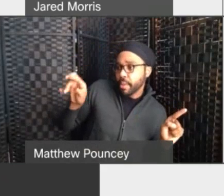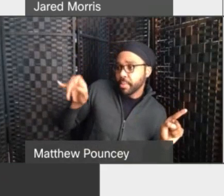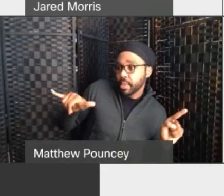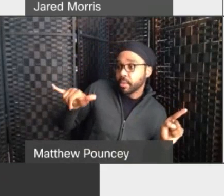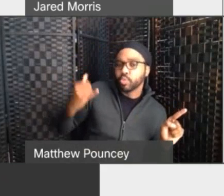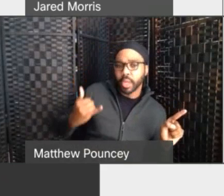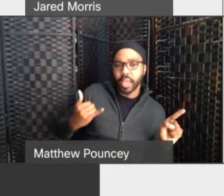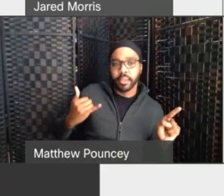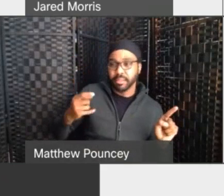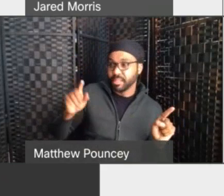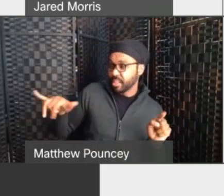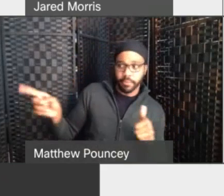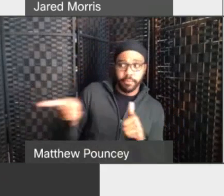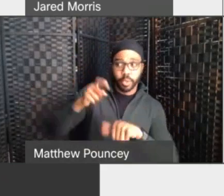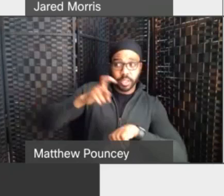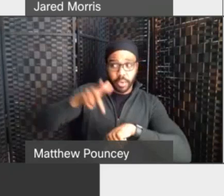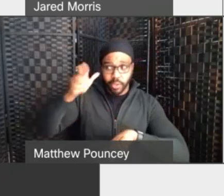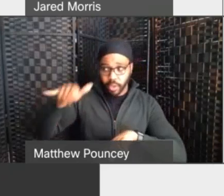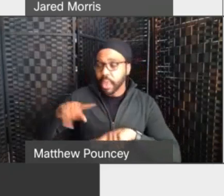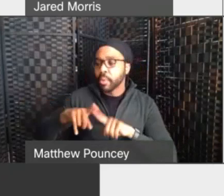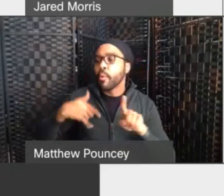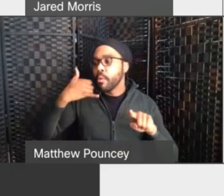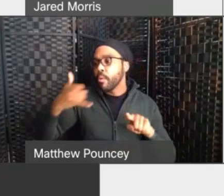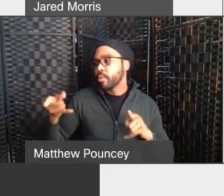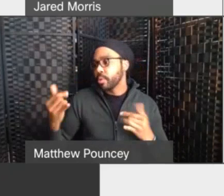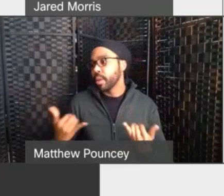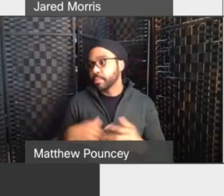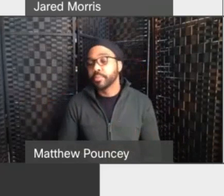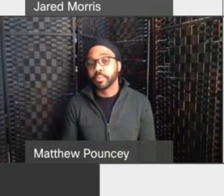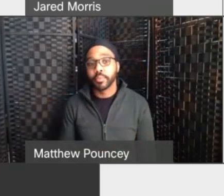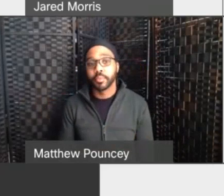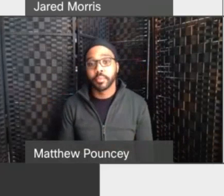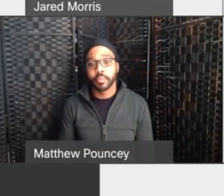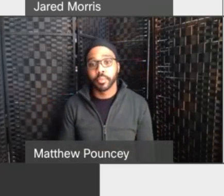today. It's the first I've heard of it, so I'll give you a call.